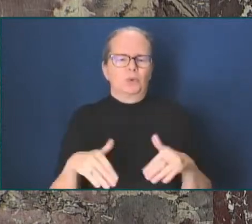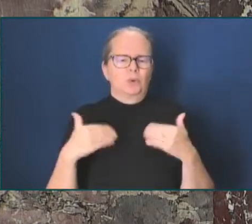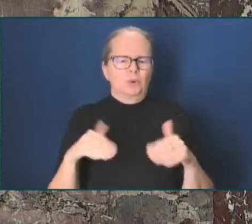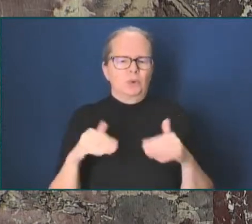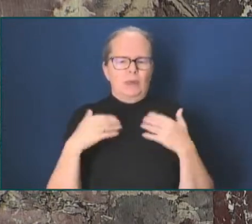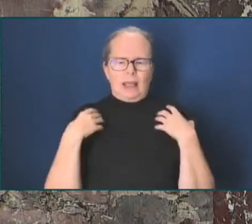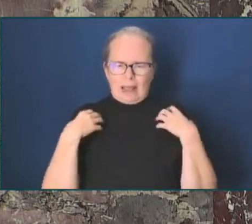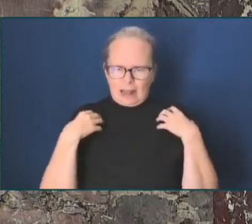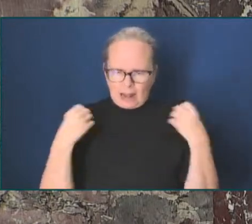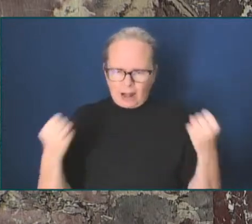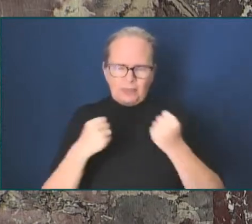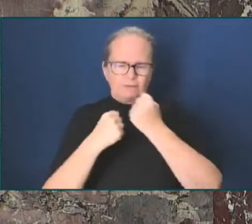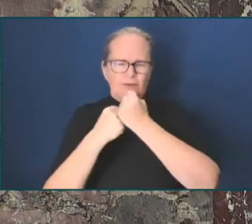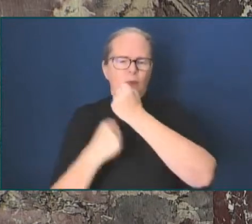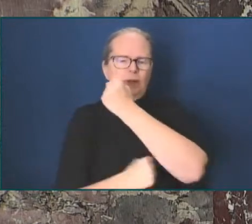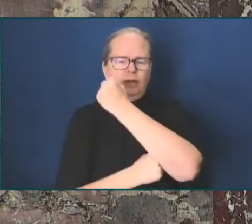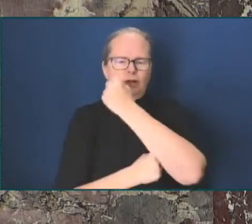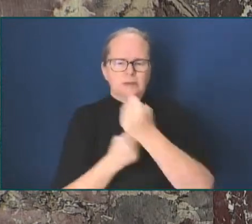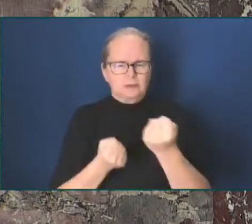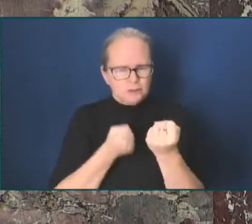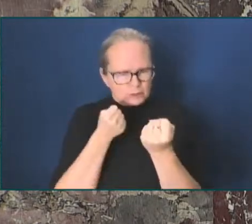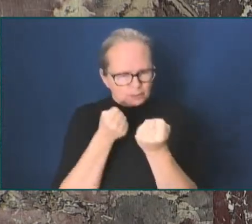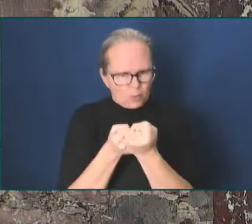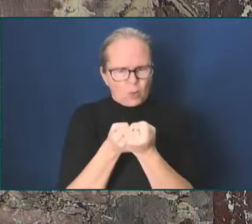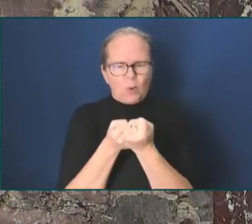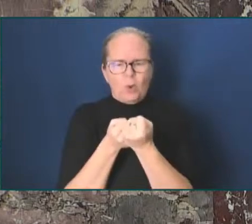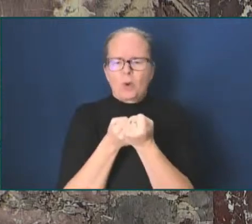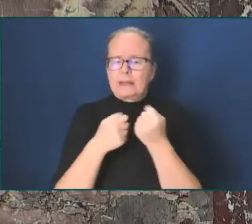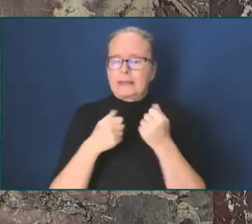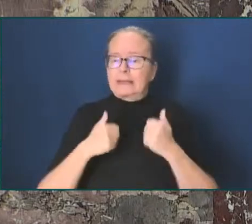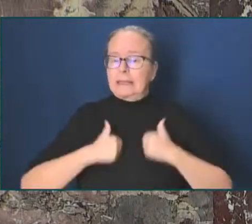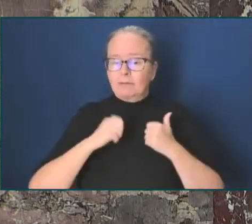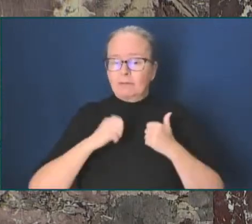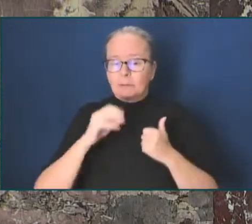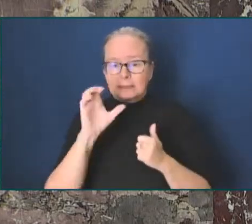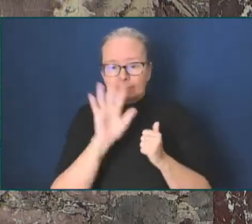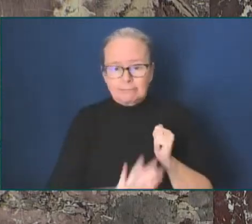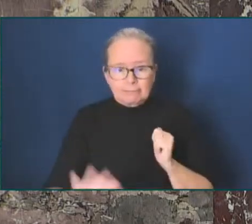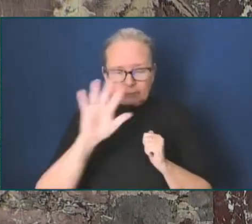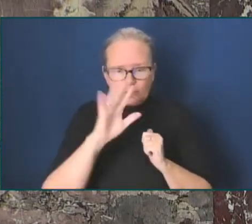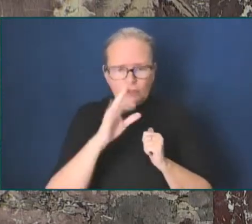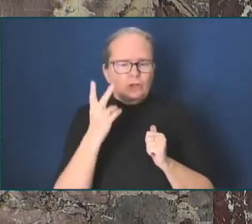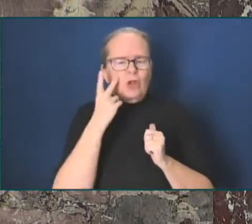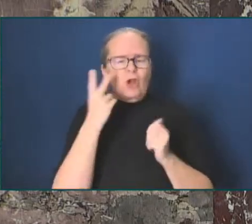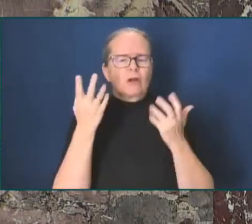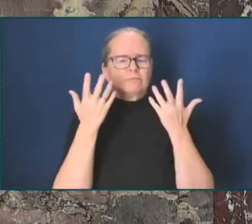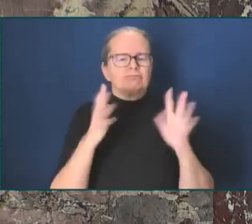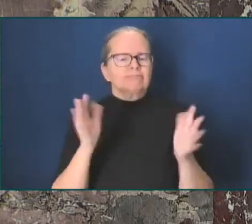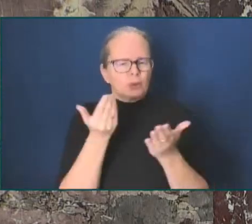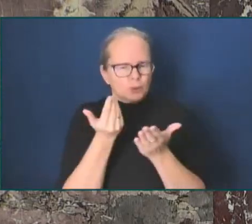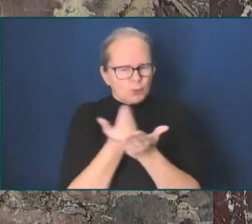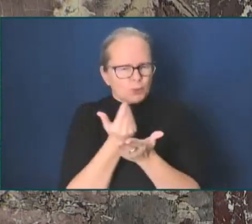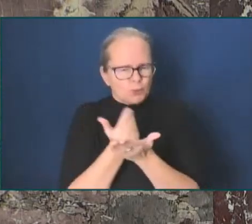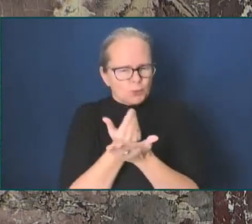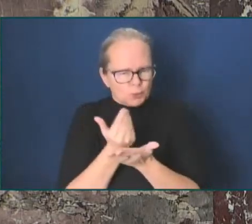recently the agreement with family doctors to get increased access to family doctors for British Columbians. You saw